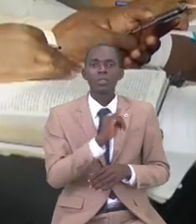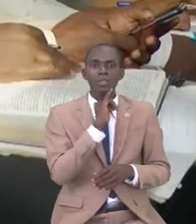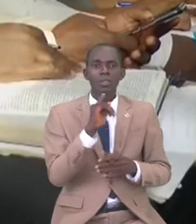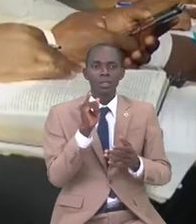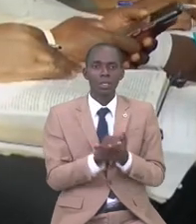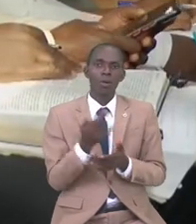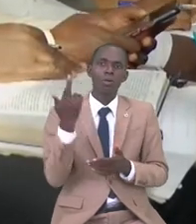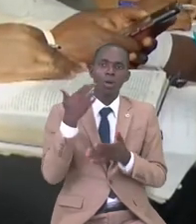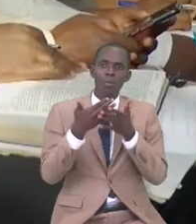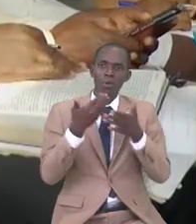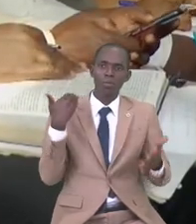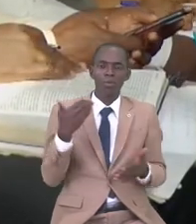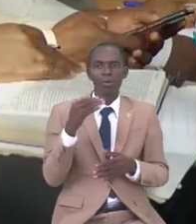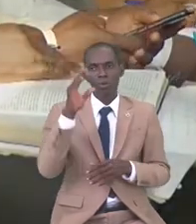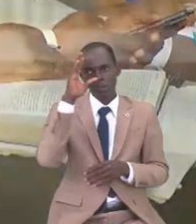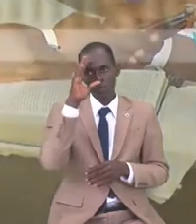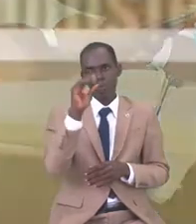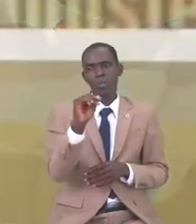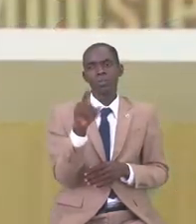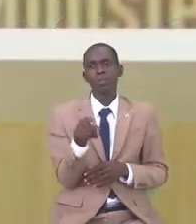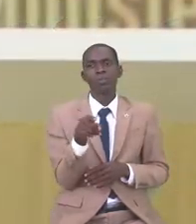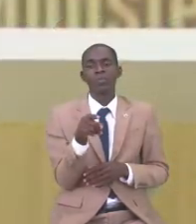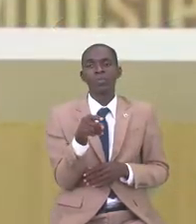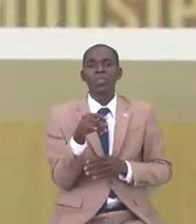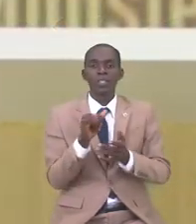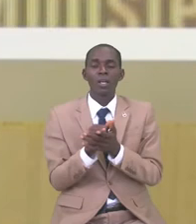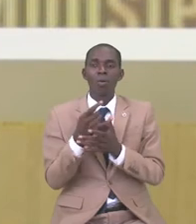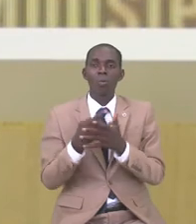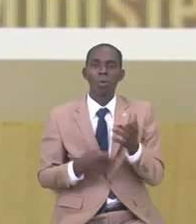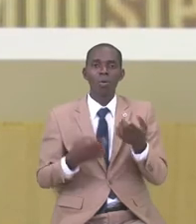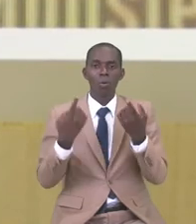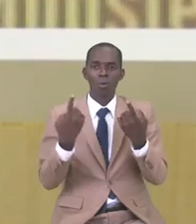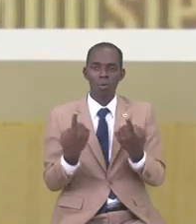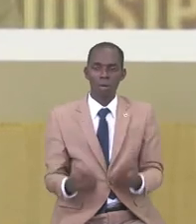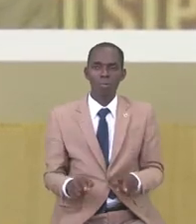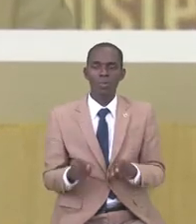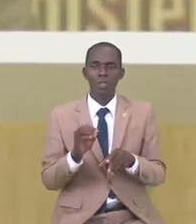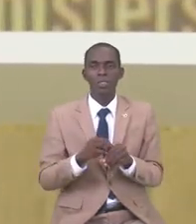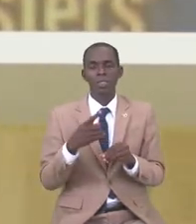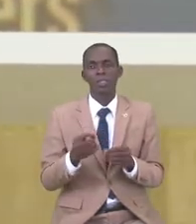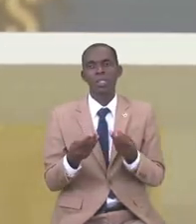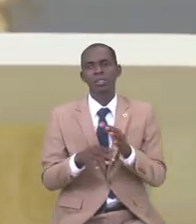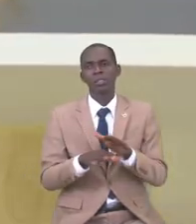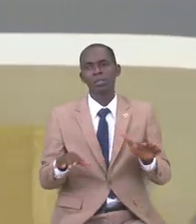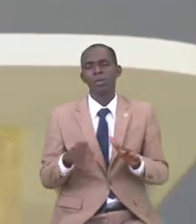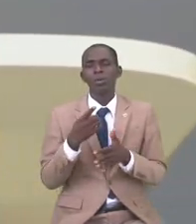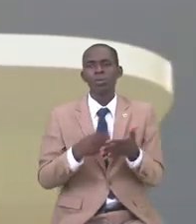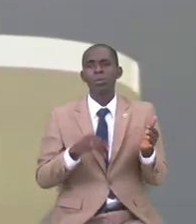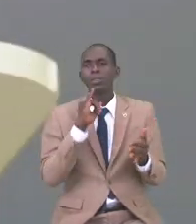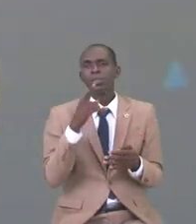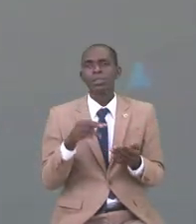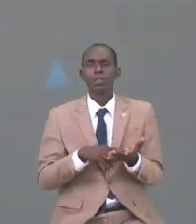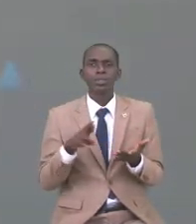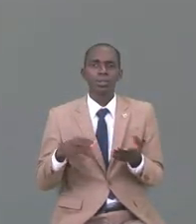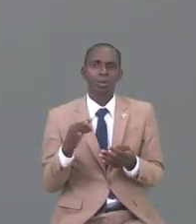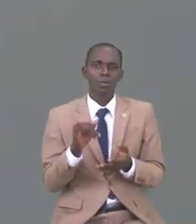were before him. That was what came in the land. What's the consequence of that?